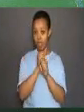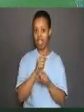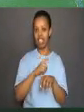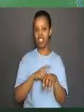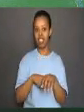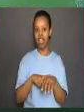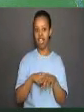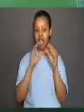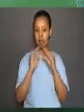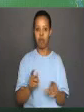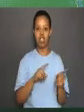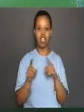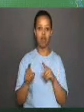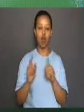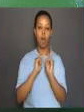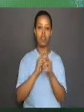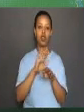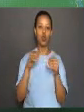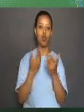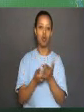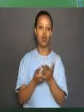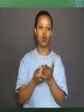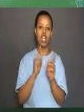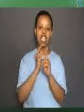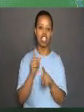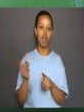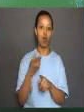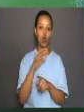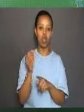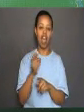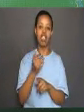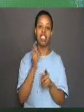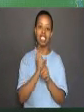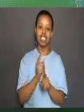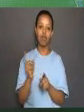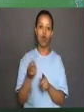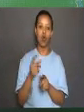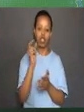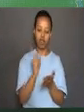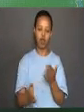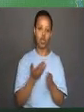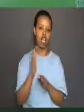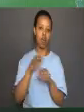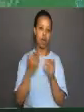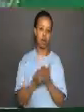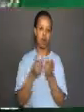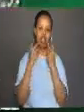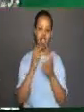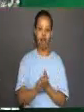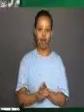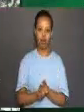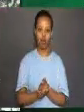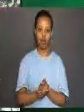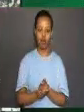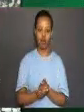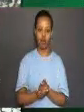will review your answers to make sure that the examples you wrote down are correct.